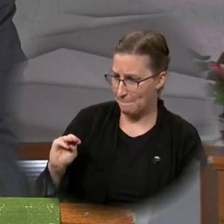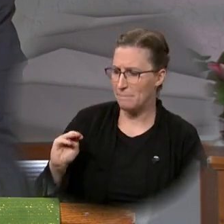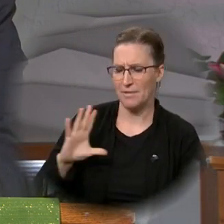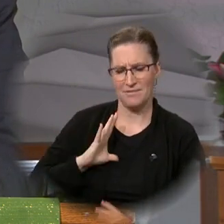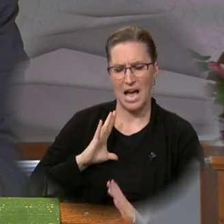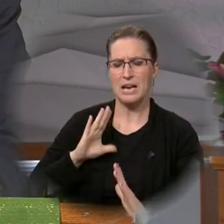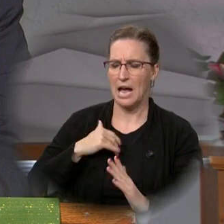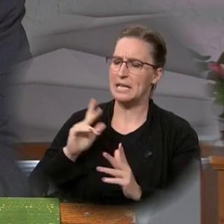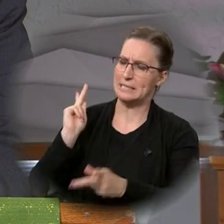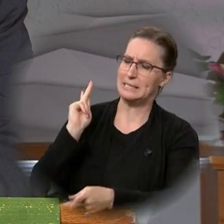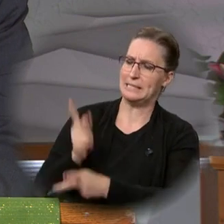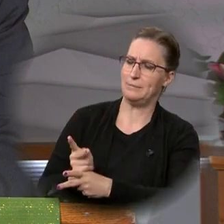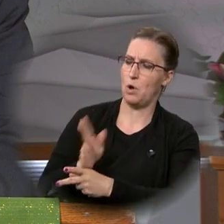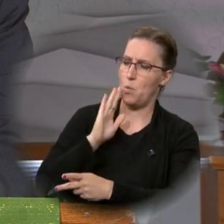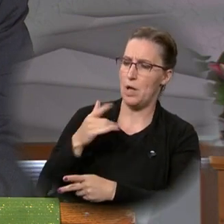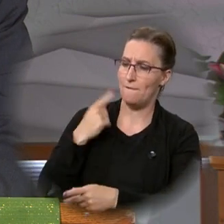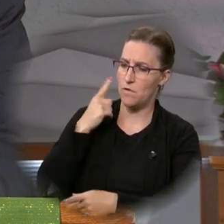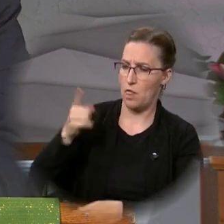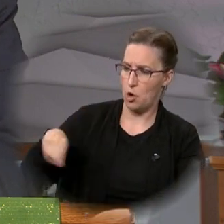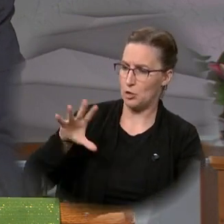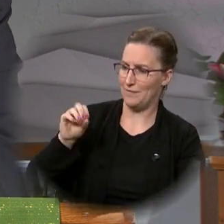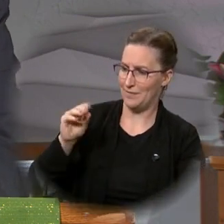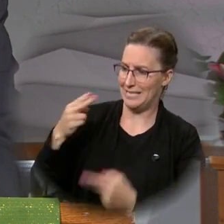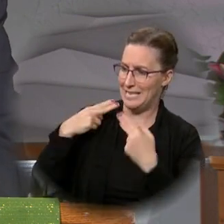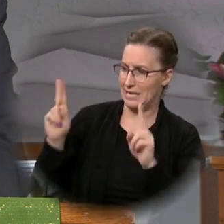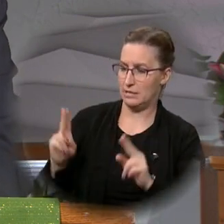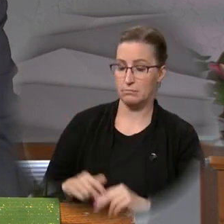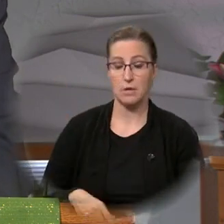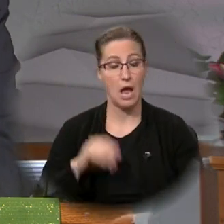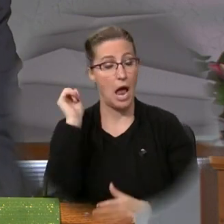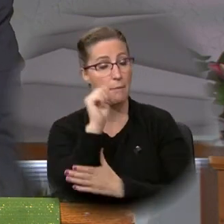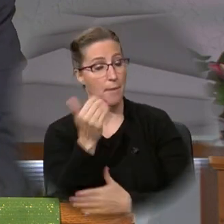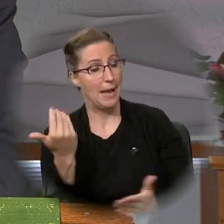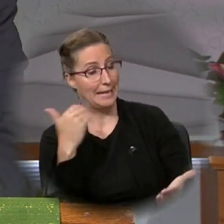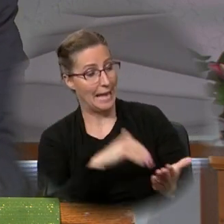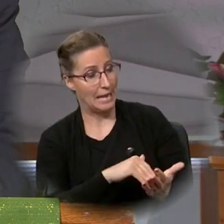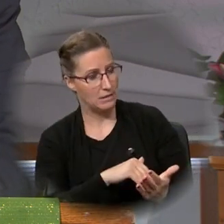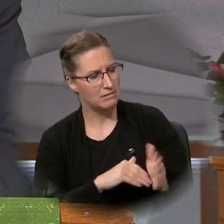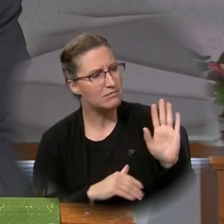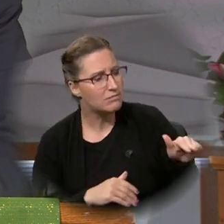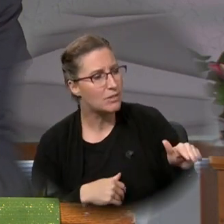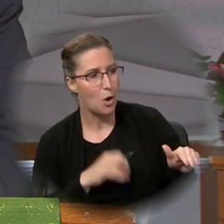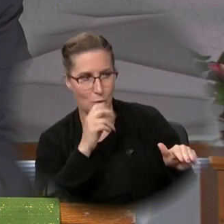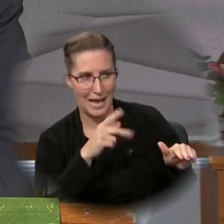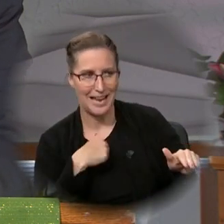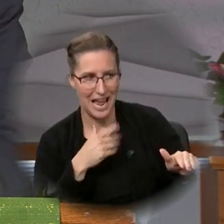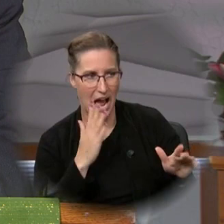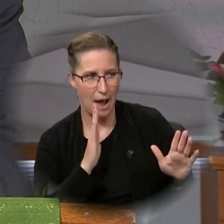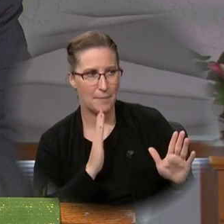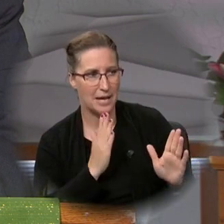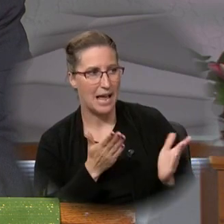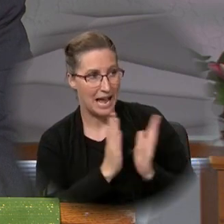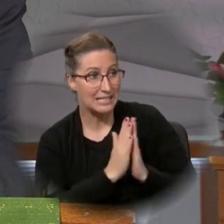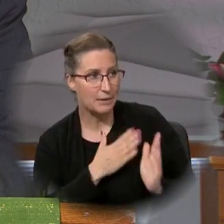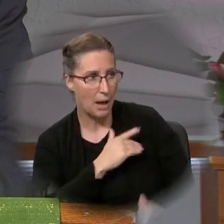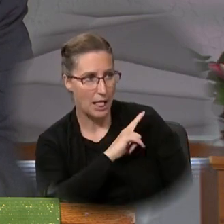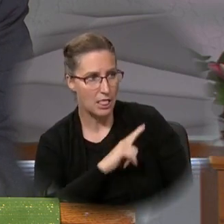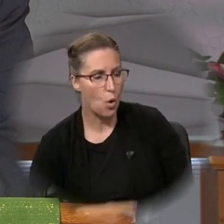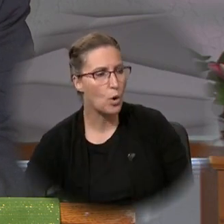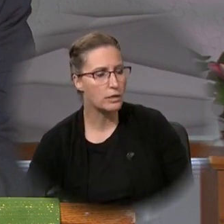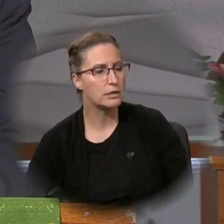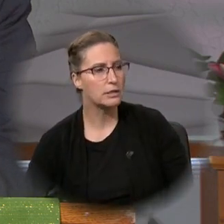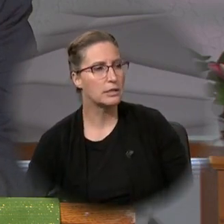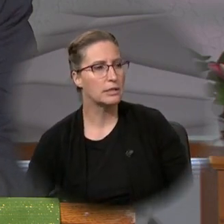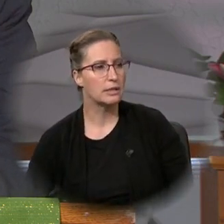whole place for their sake. Abraham spoke up again. See how I am presuming to speak to my Lord,